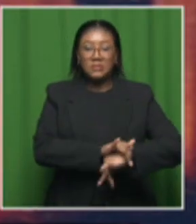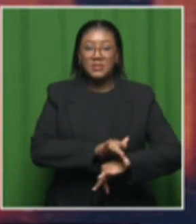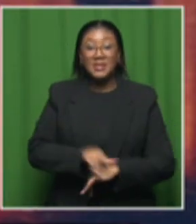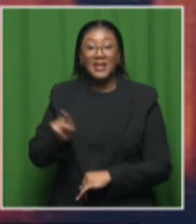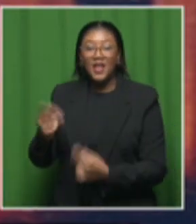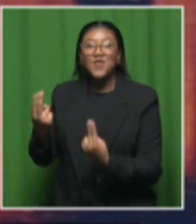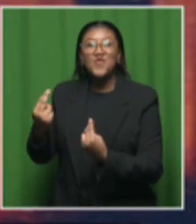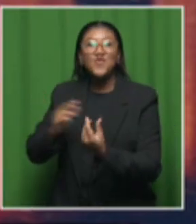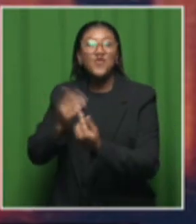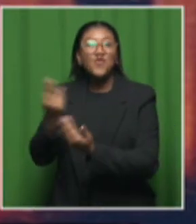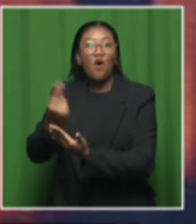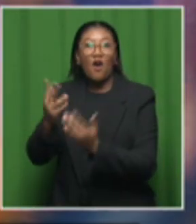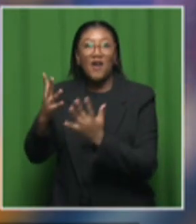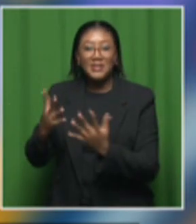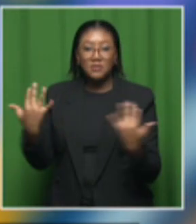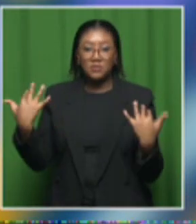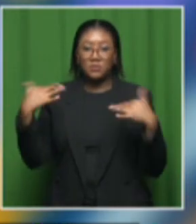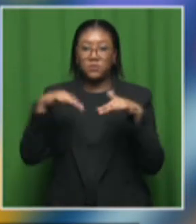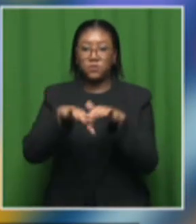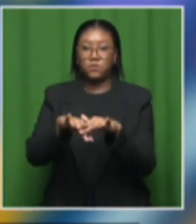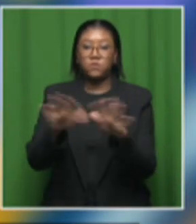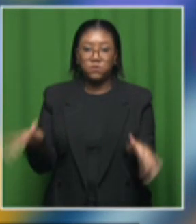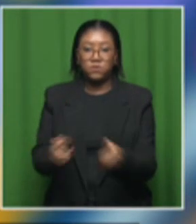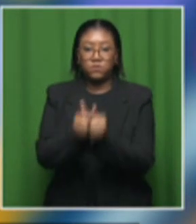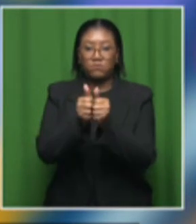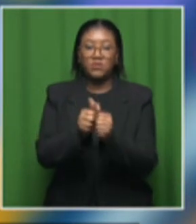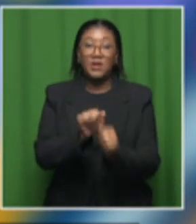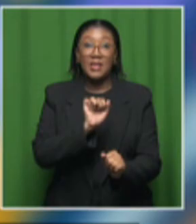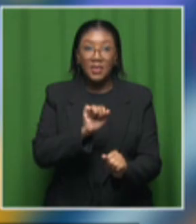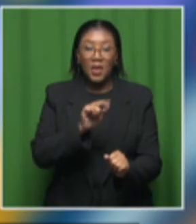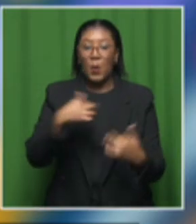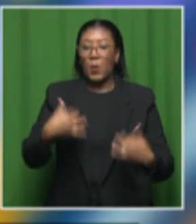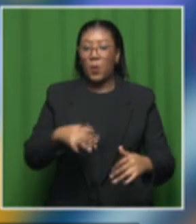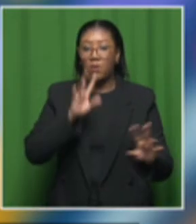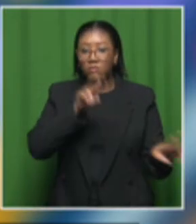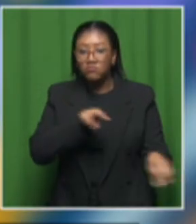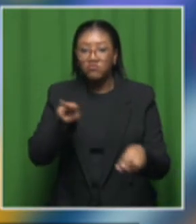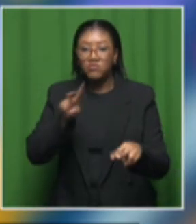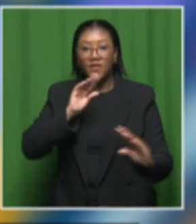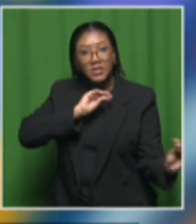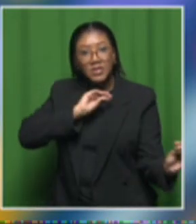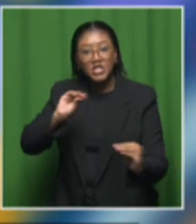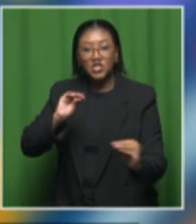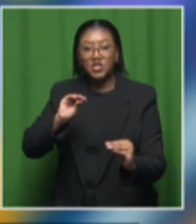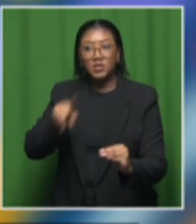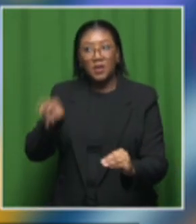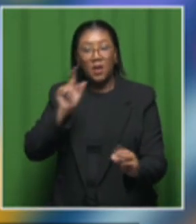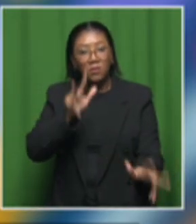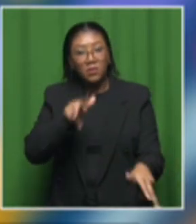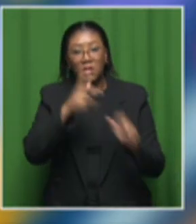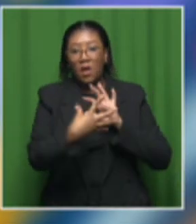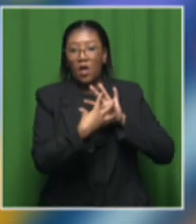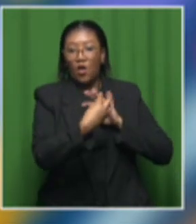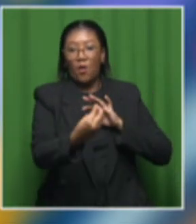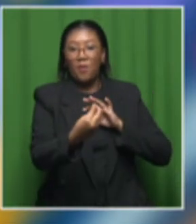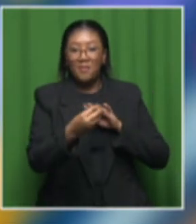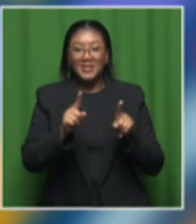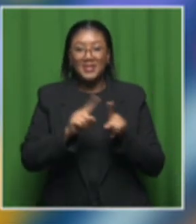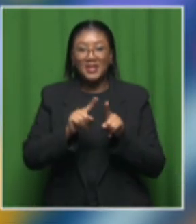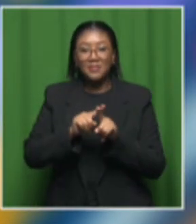sciences, because I do think that, she's inserted her voice into them in a way that's really important. But then it's also debunking the fact